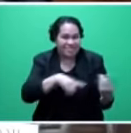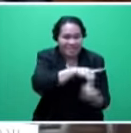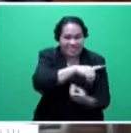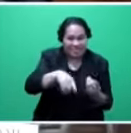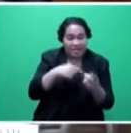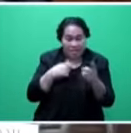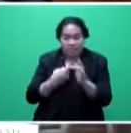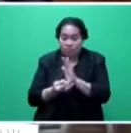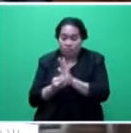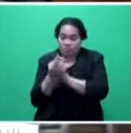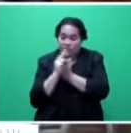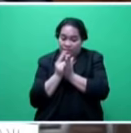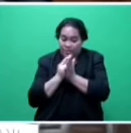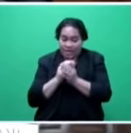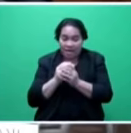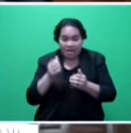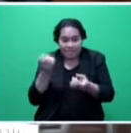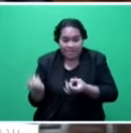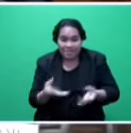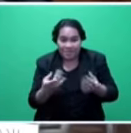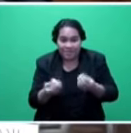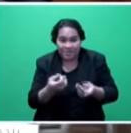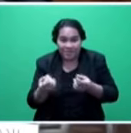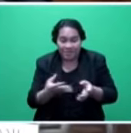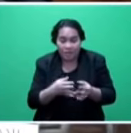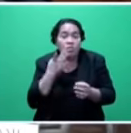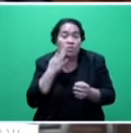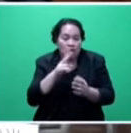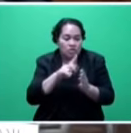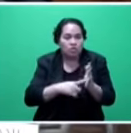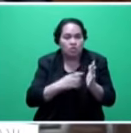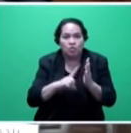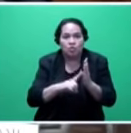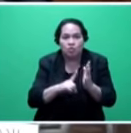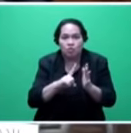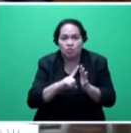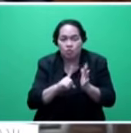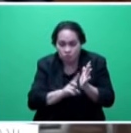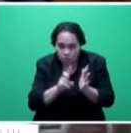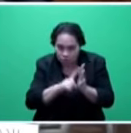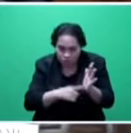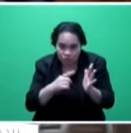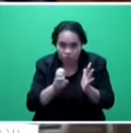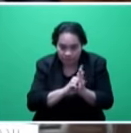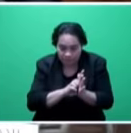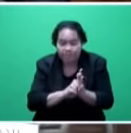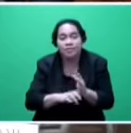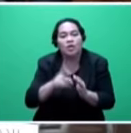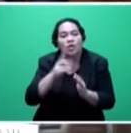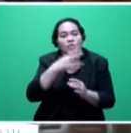on the comparative analysis growth forecast in the Pacific in June of 2020, it is interesting to note that countries with